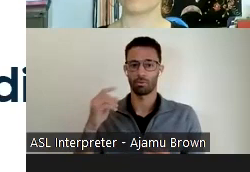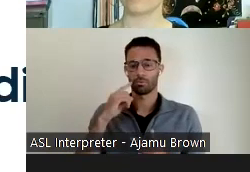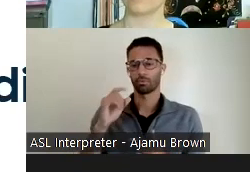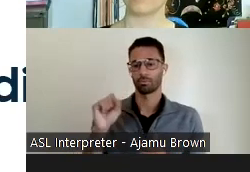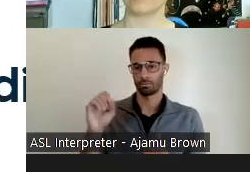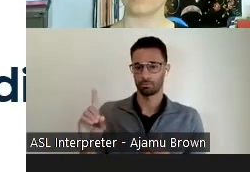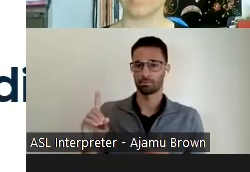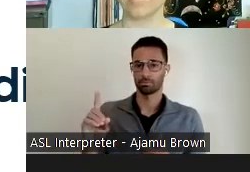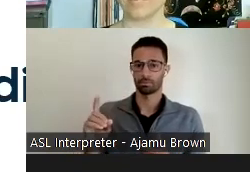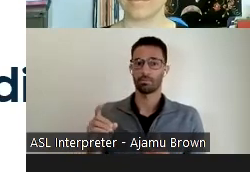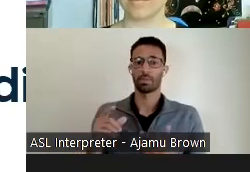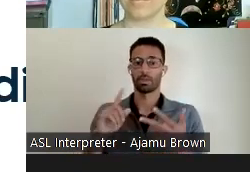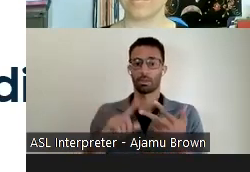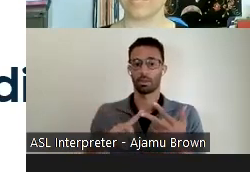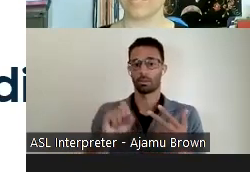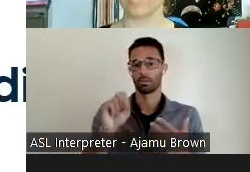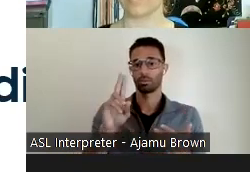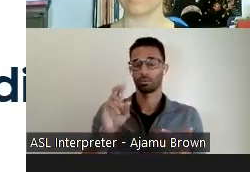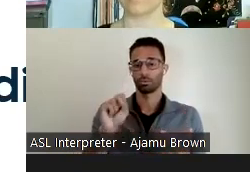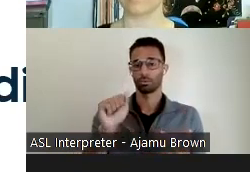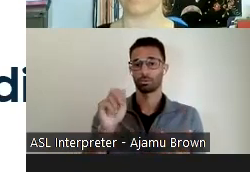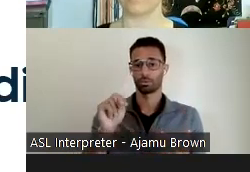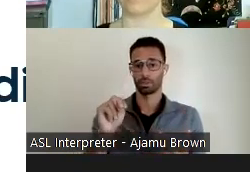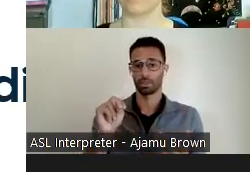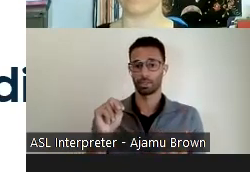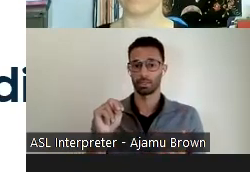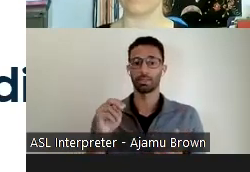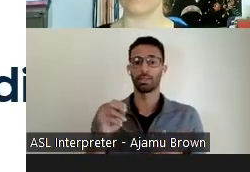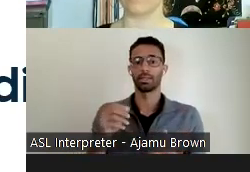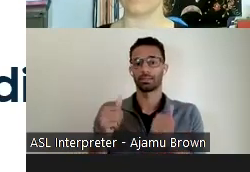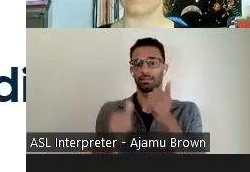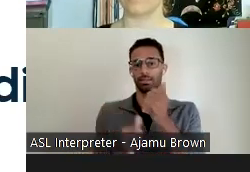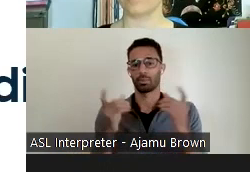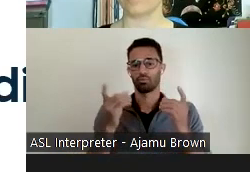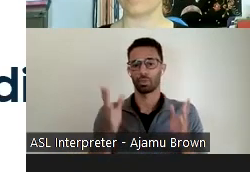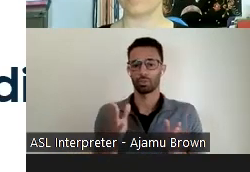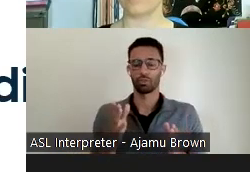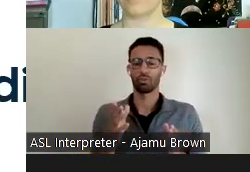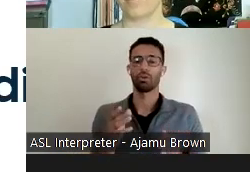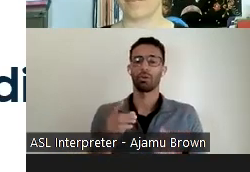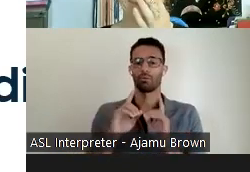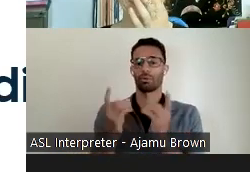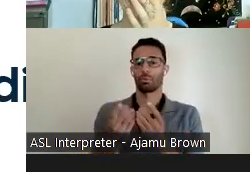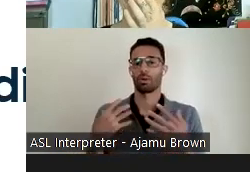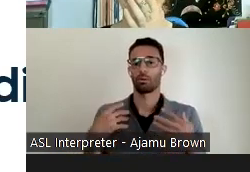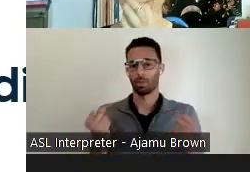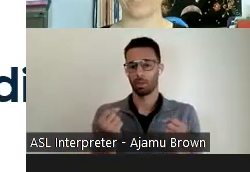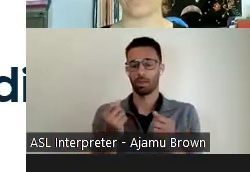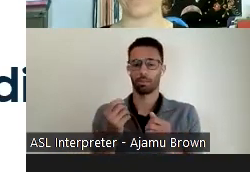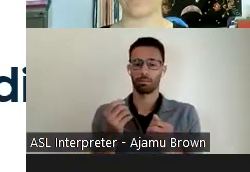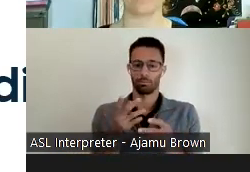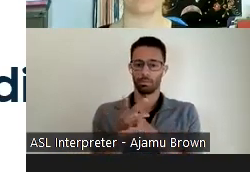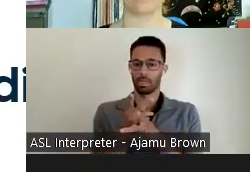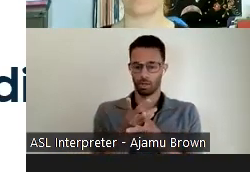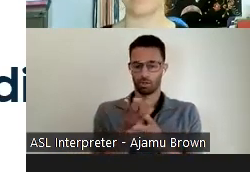Deputy Director of Healthcare Delivery Systems at Department of Healthcare Services. We're working to use